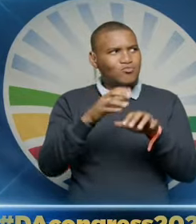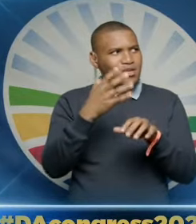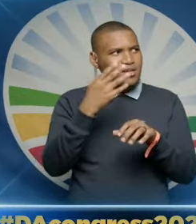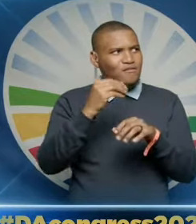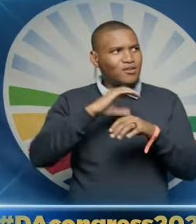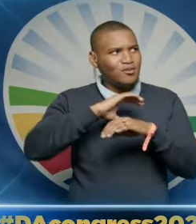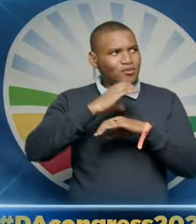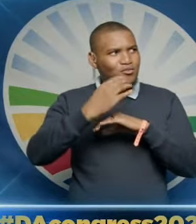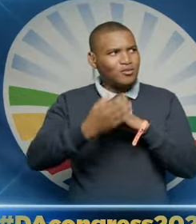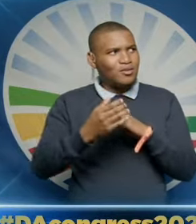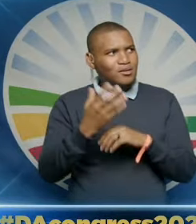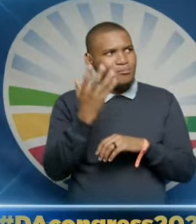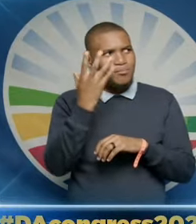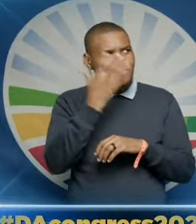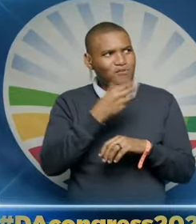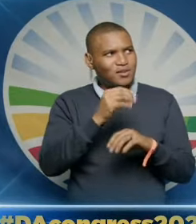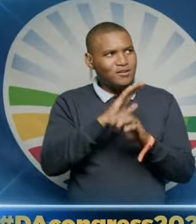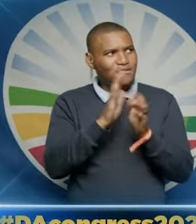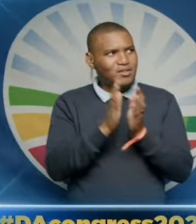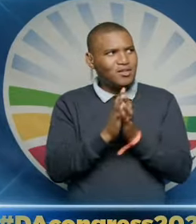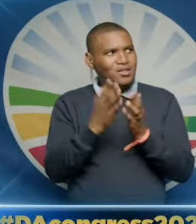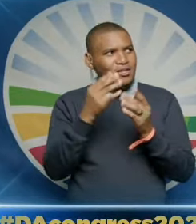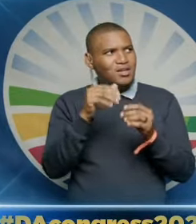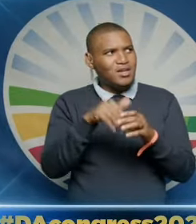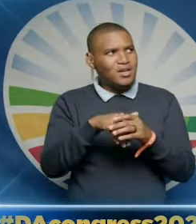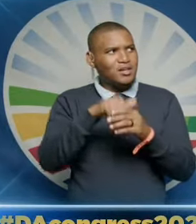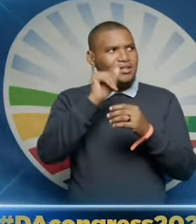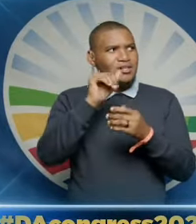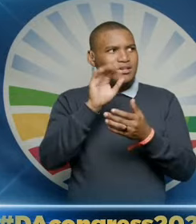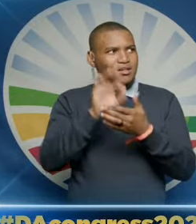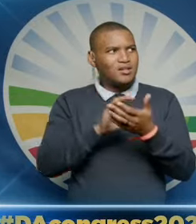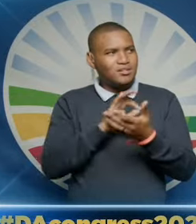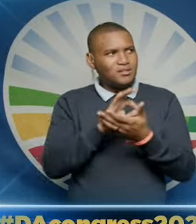Congress, beautiful, curated, and they elected leadership.